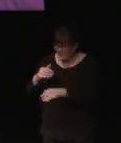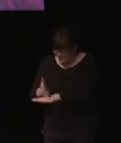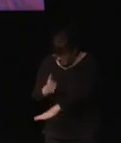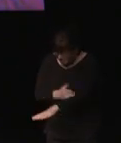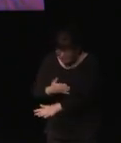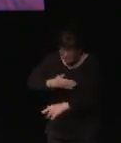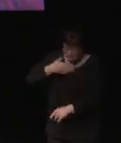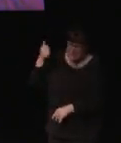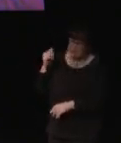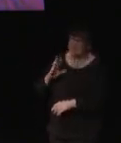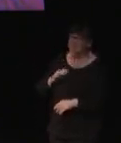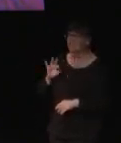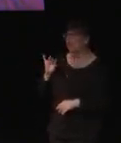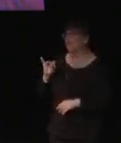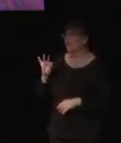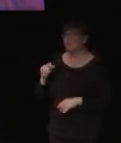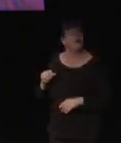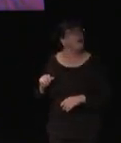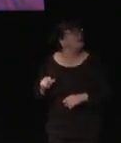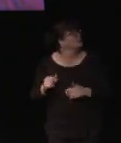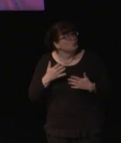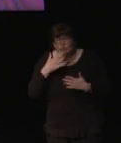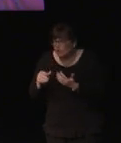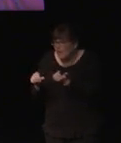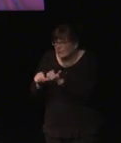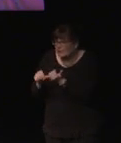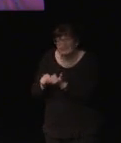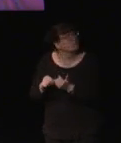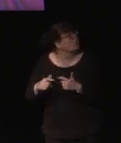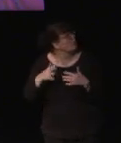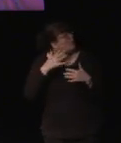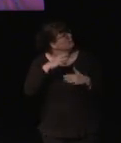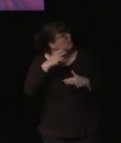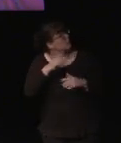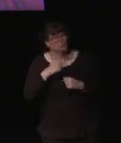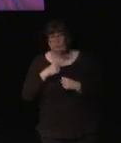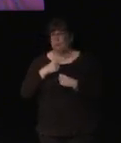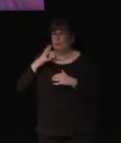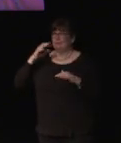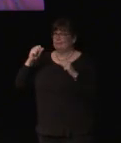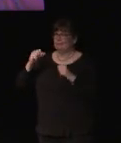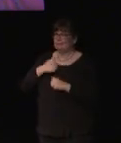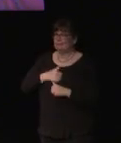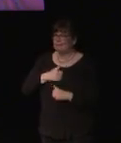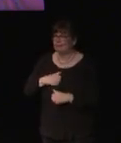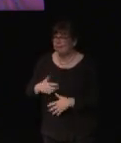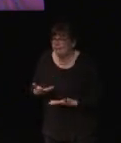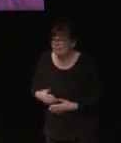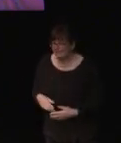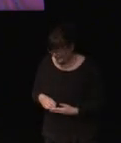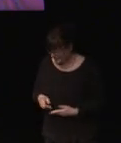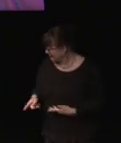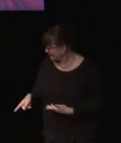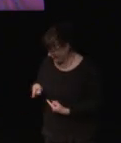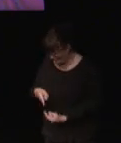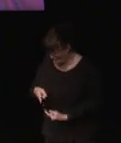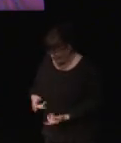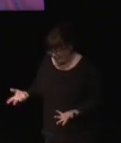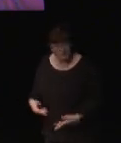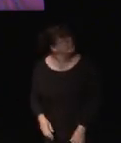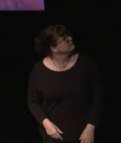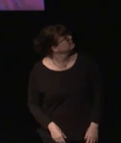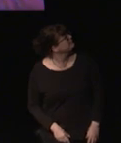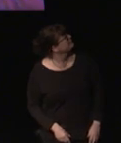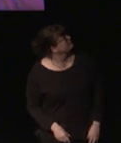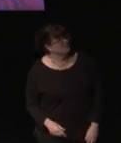FIFA, there's a lot of really good assists there too. Oh, this volume wasn't supposed to be this high. I don't know what I was doing here. This